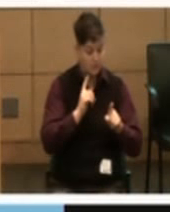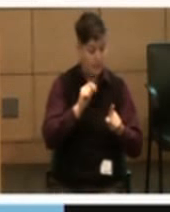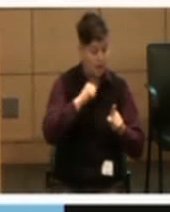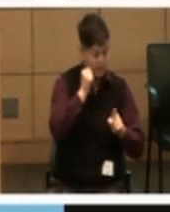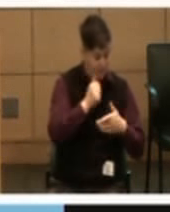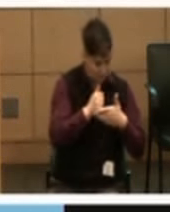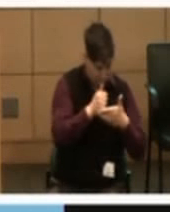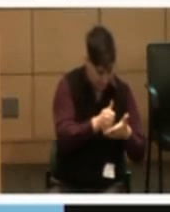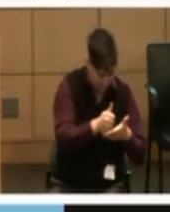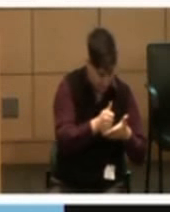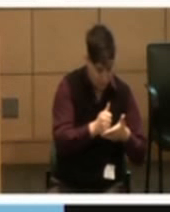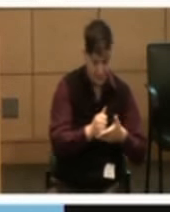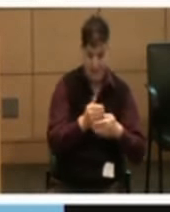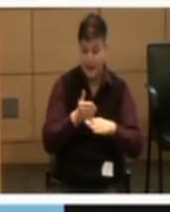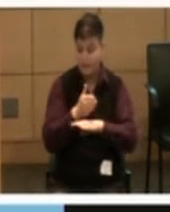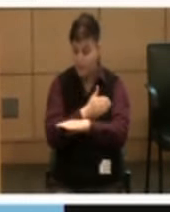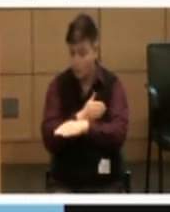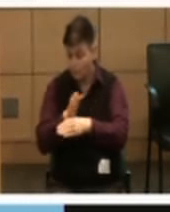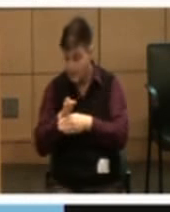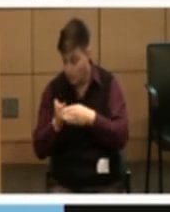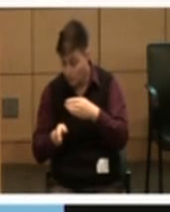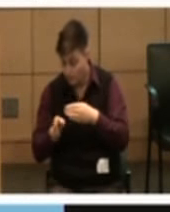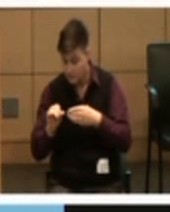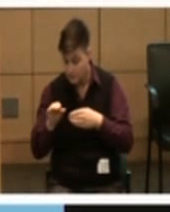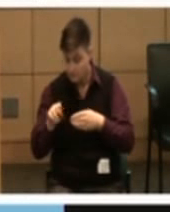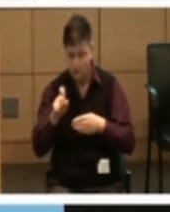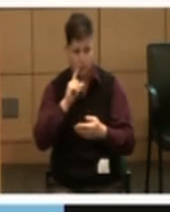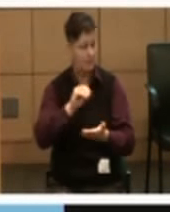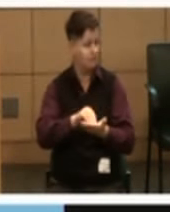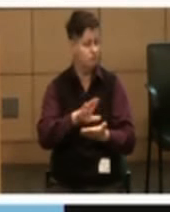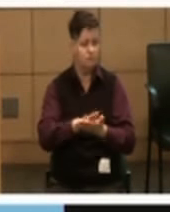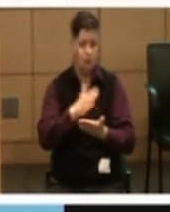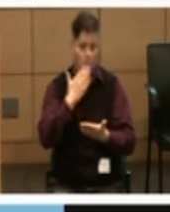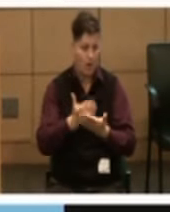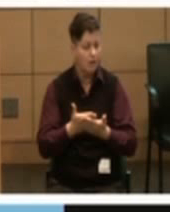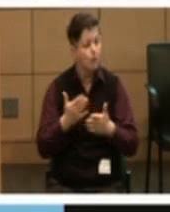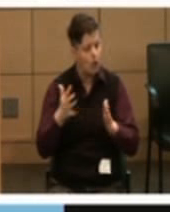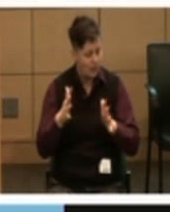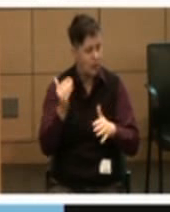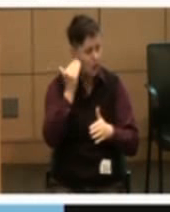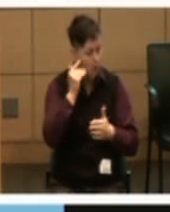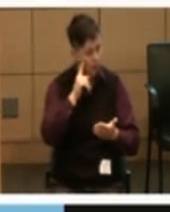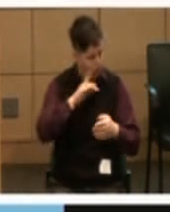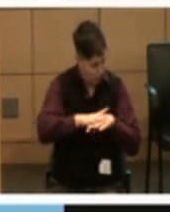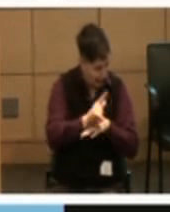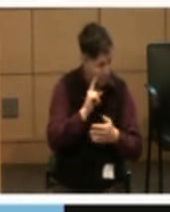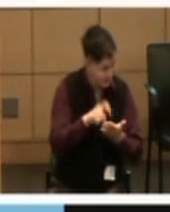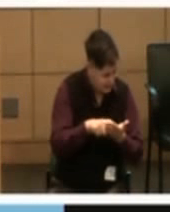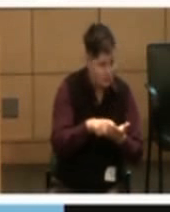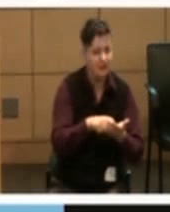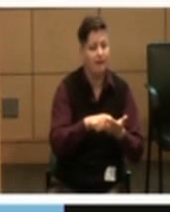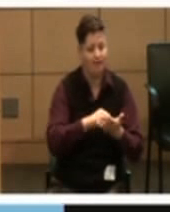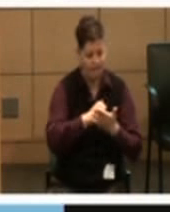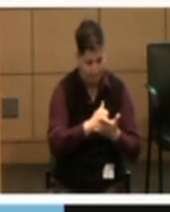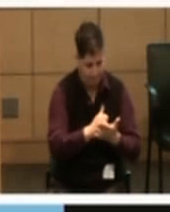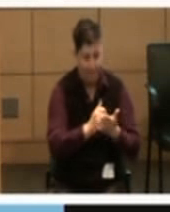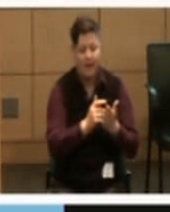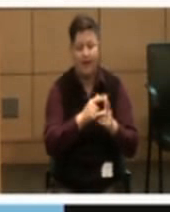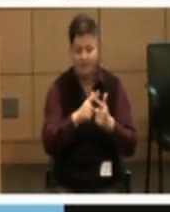with bilateral hearing loss has really been well documented. So we've seen that in the literature, and we can probably attest to that as clinicians